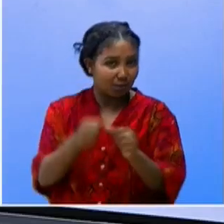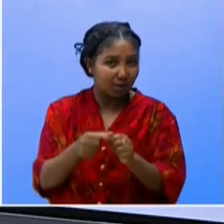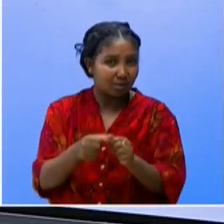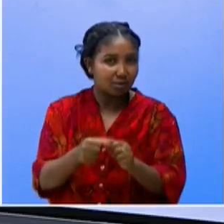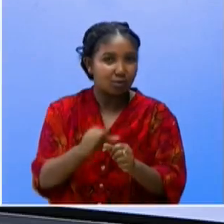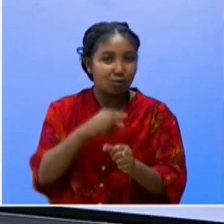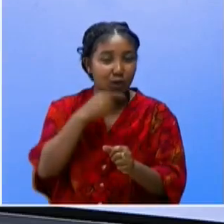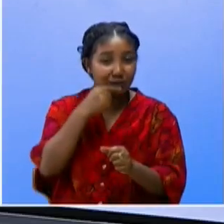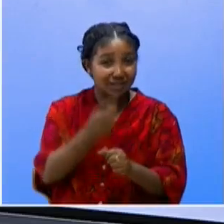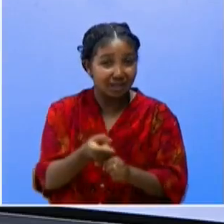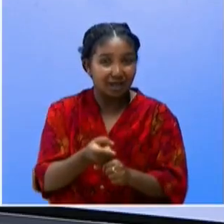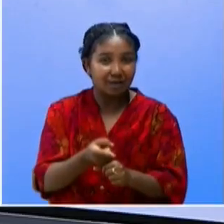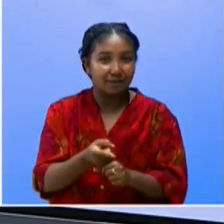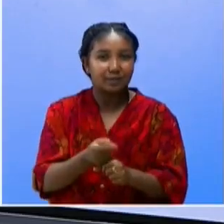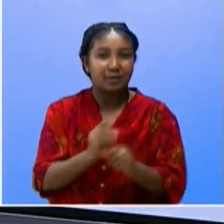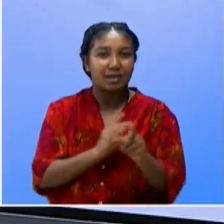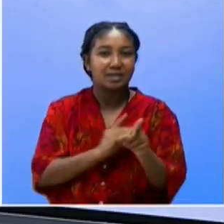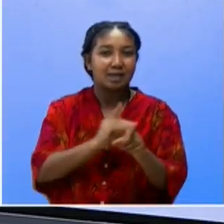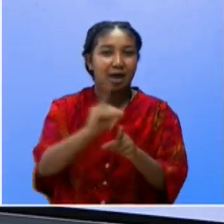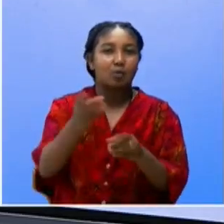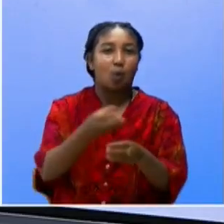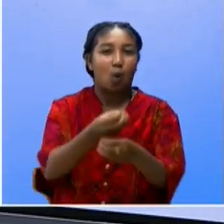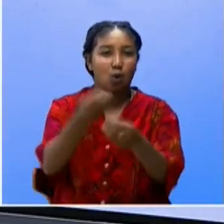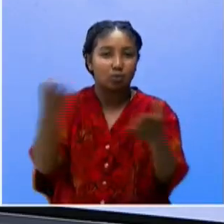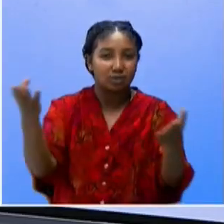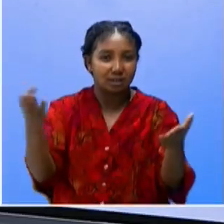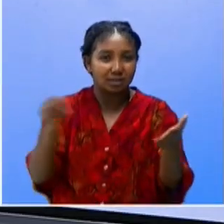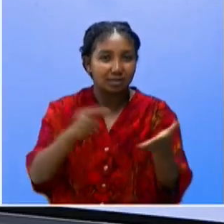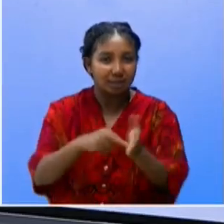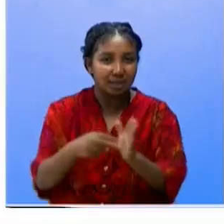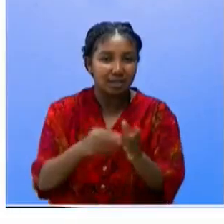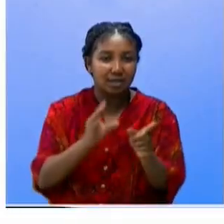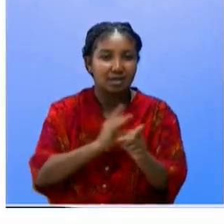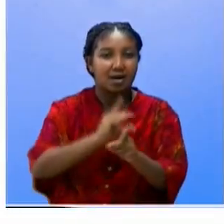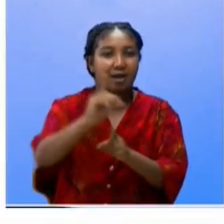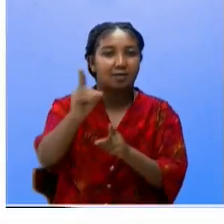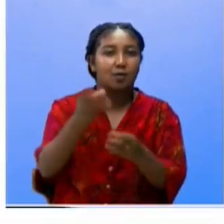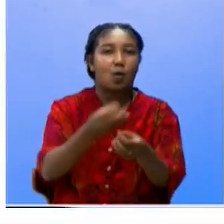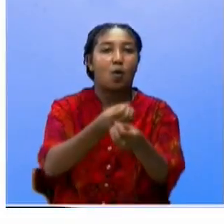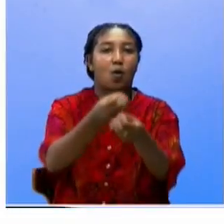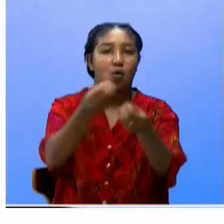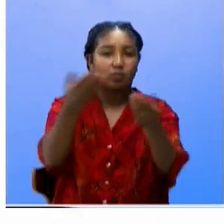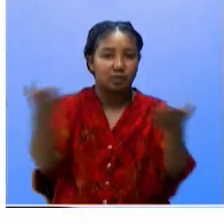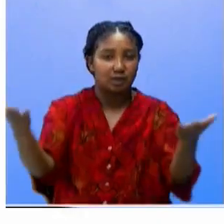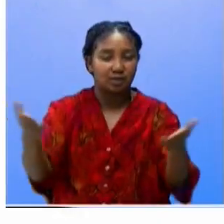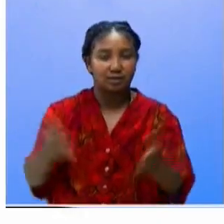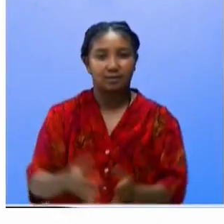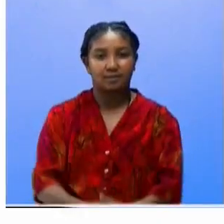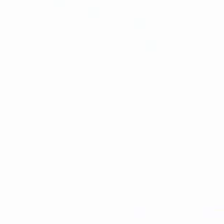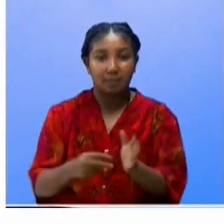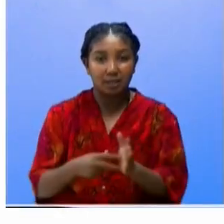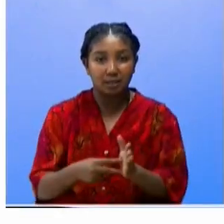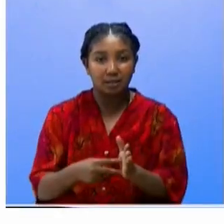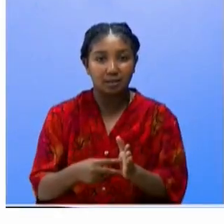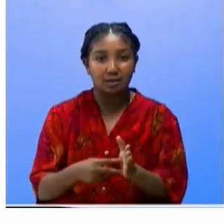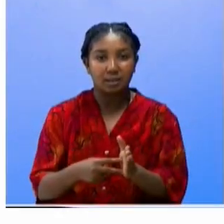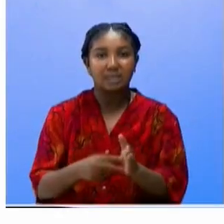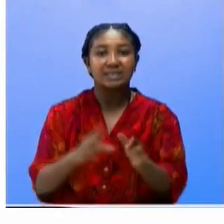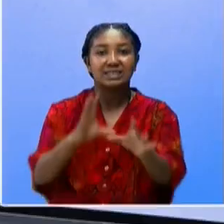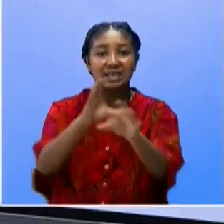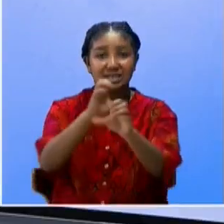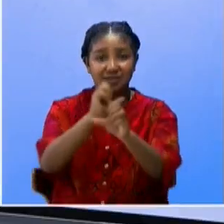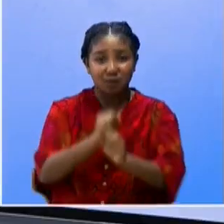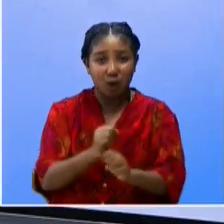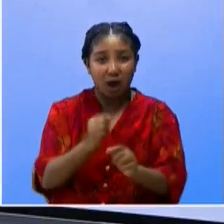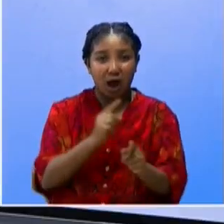when we are saying direct object here, when we are saying direct, the receiver of